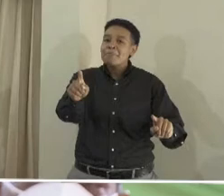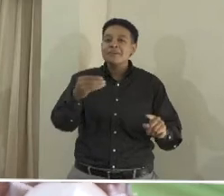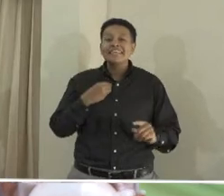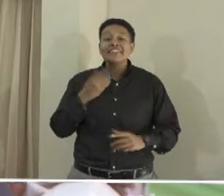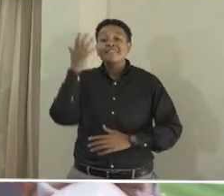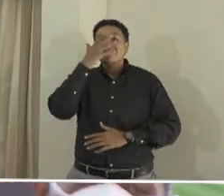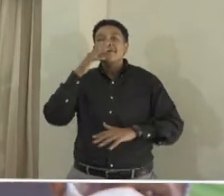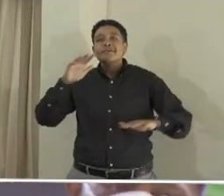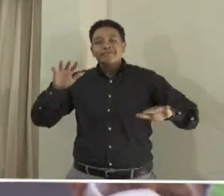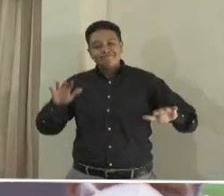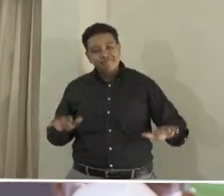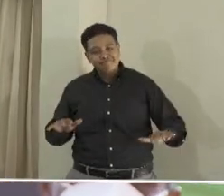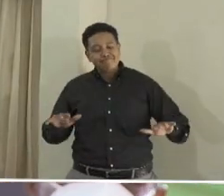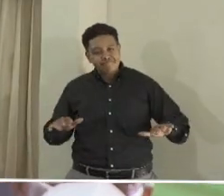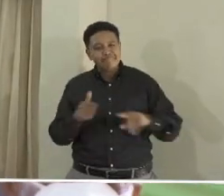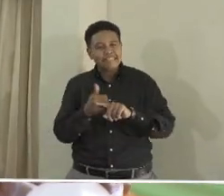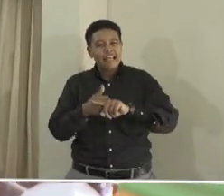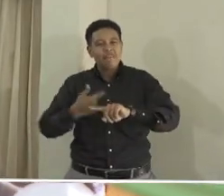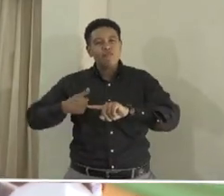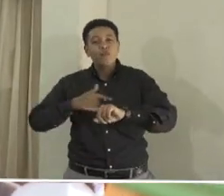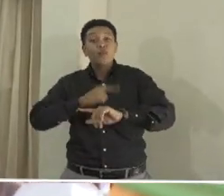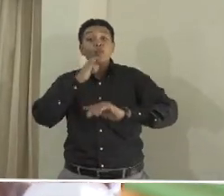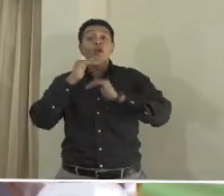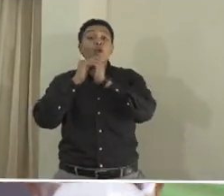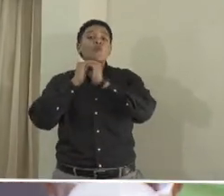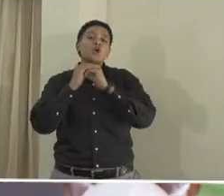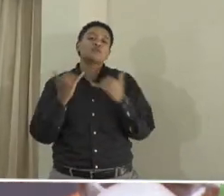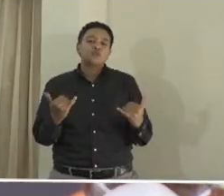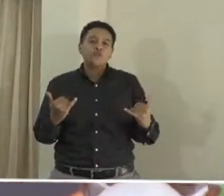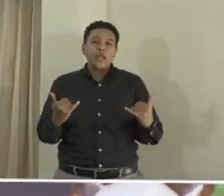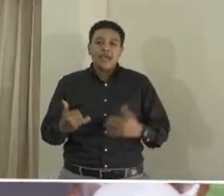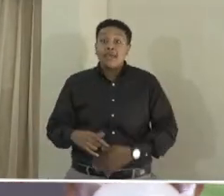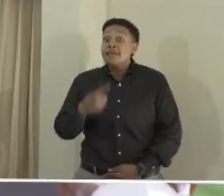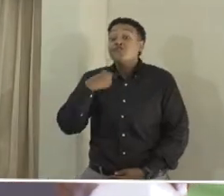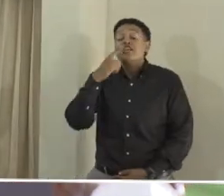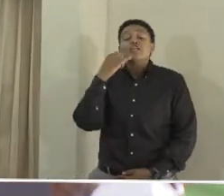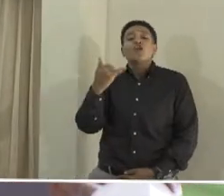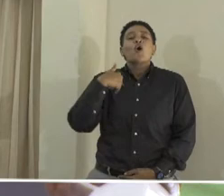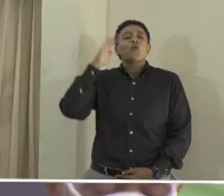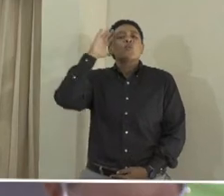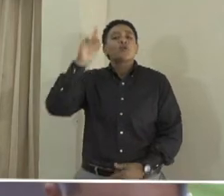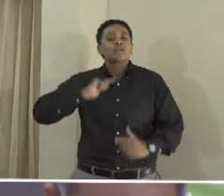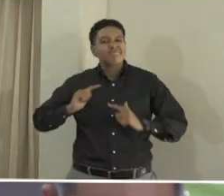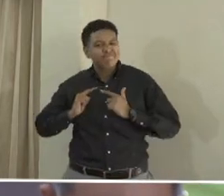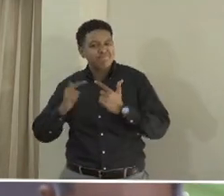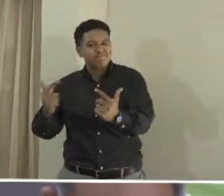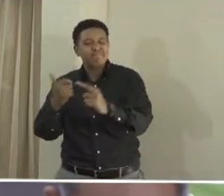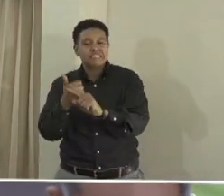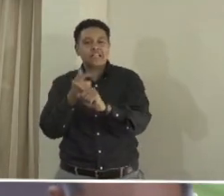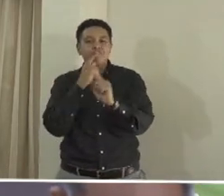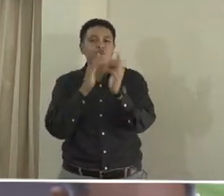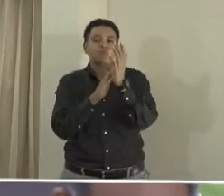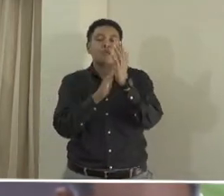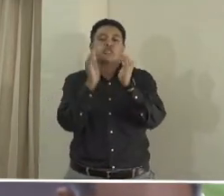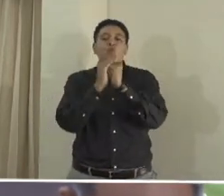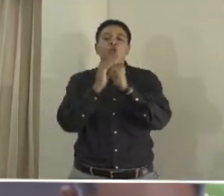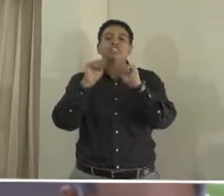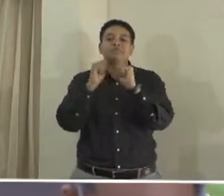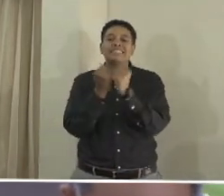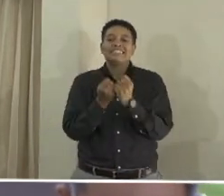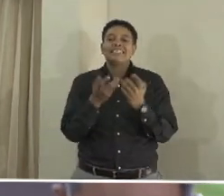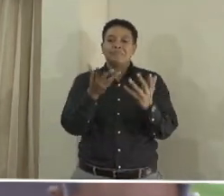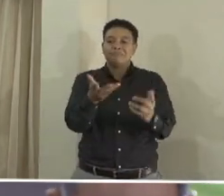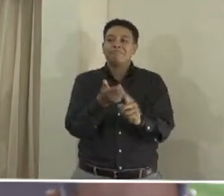a rest as we worship today. I'm now going to turn over to the praise and worship